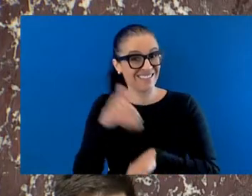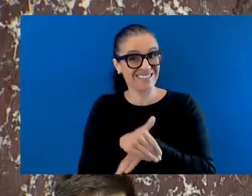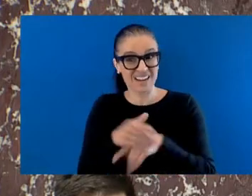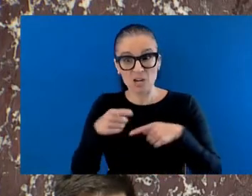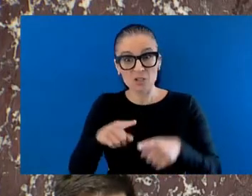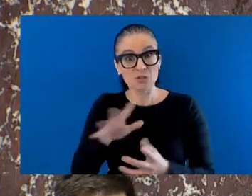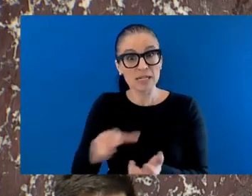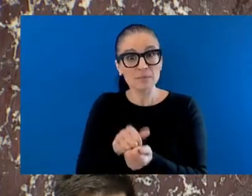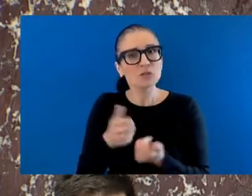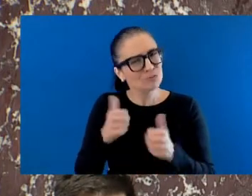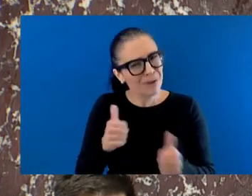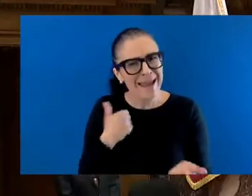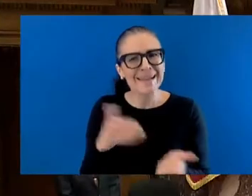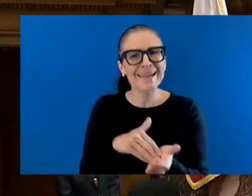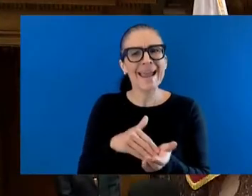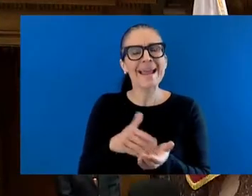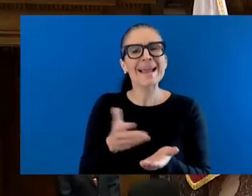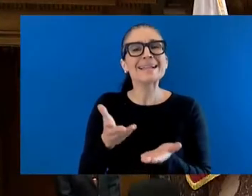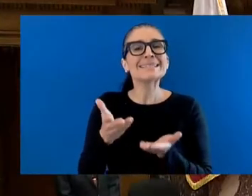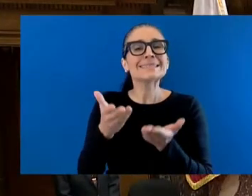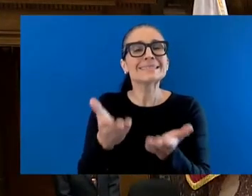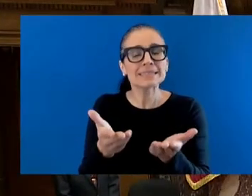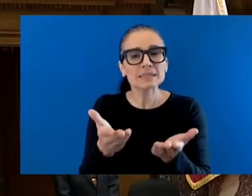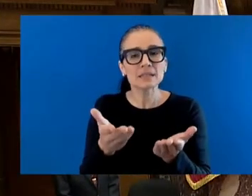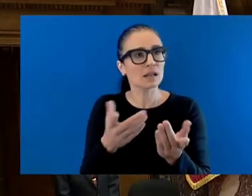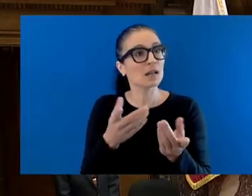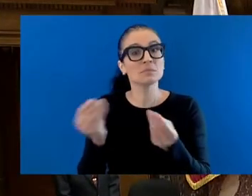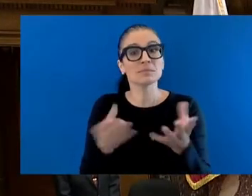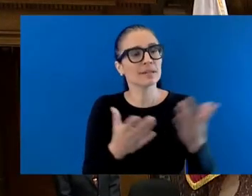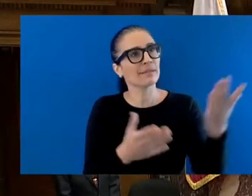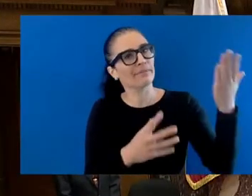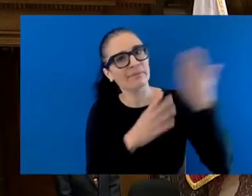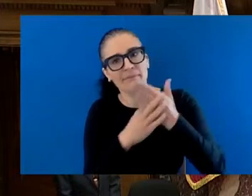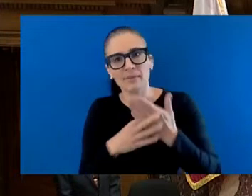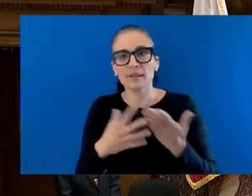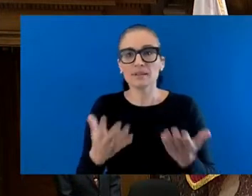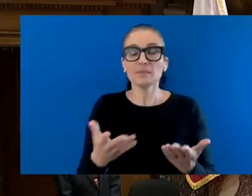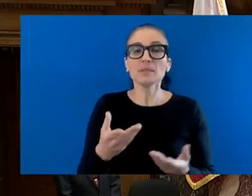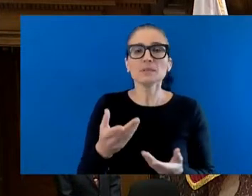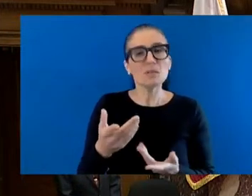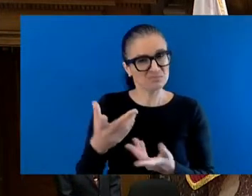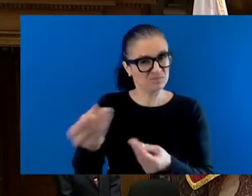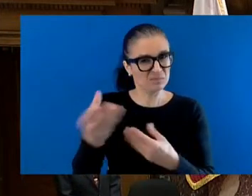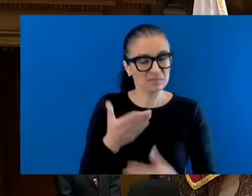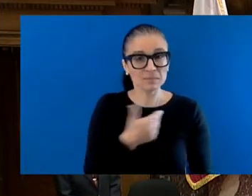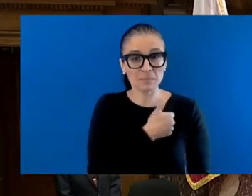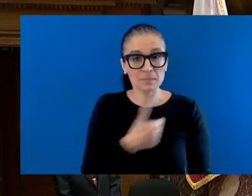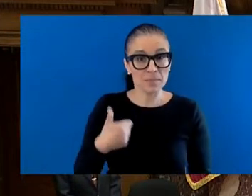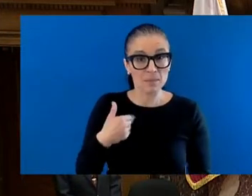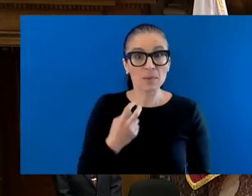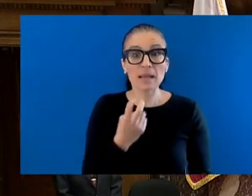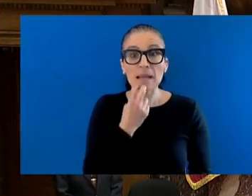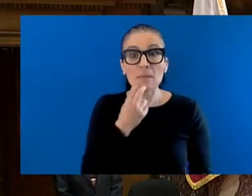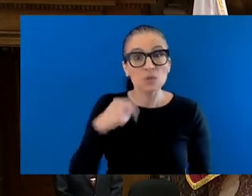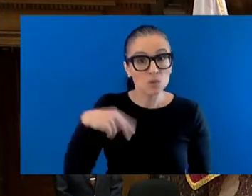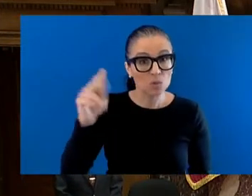advised that the member for Camrose South Thompson has to move the motion to start